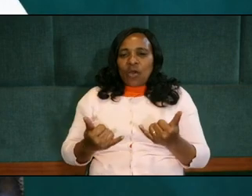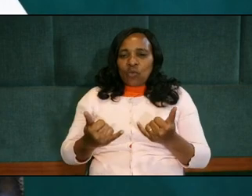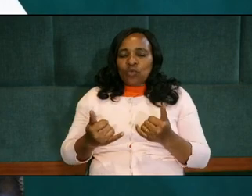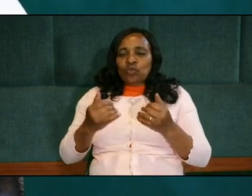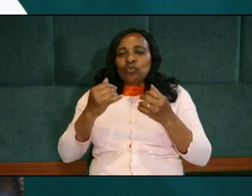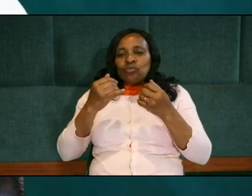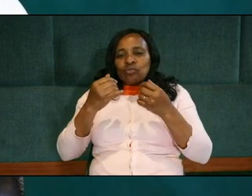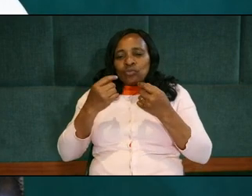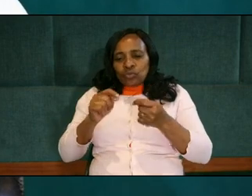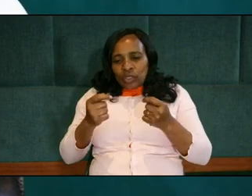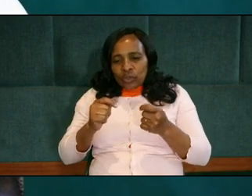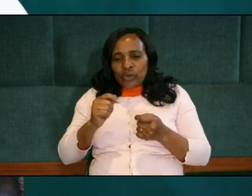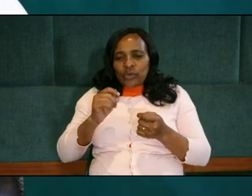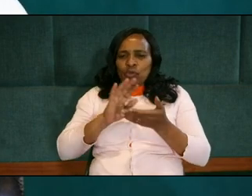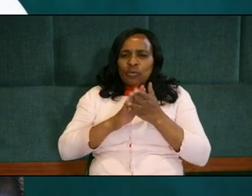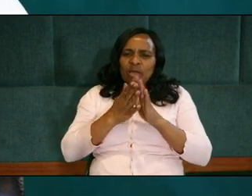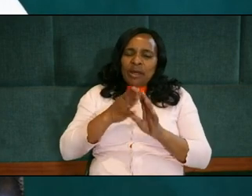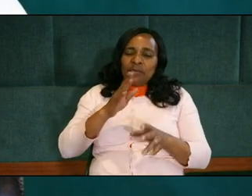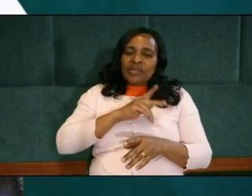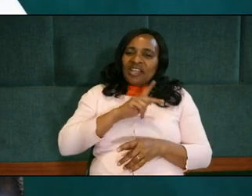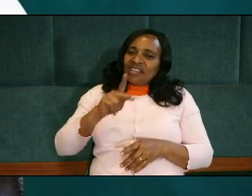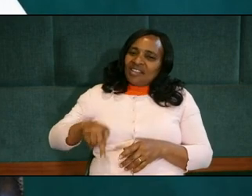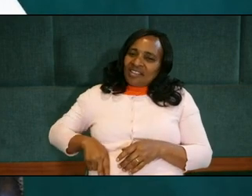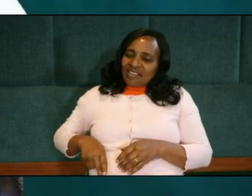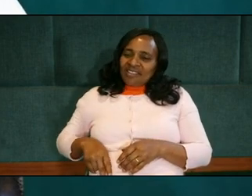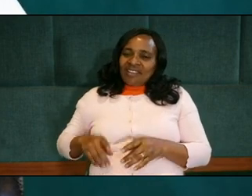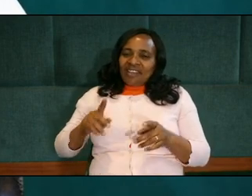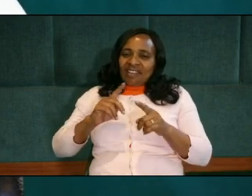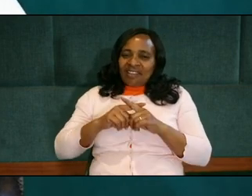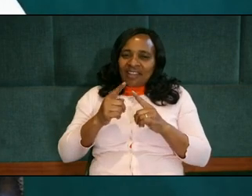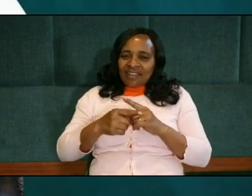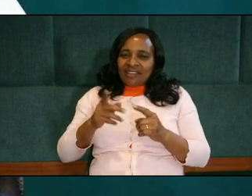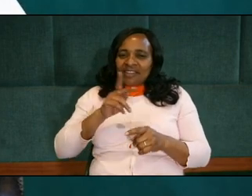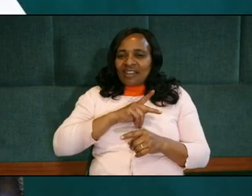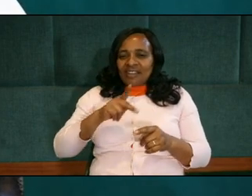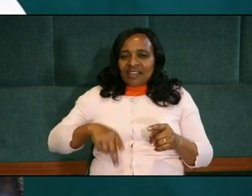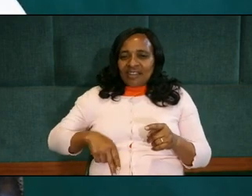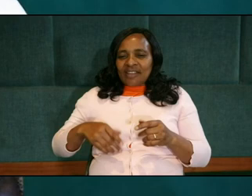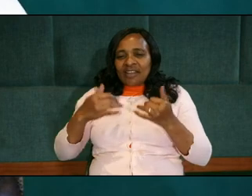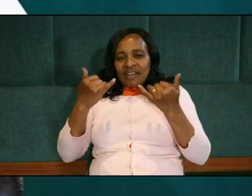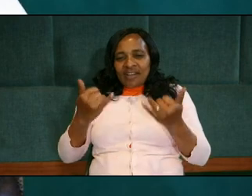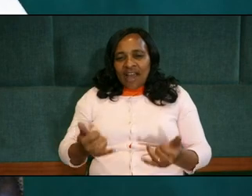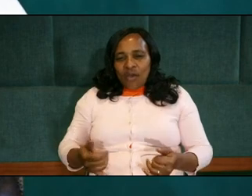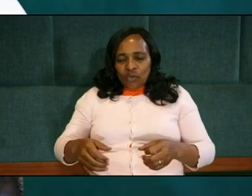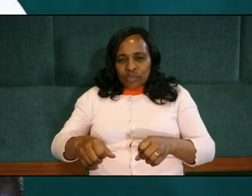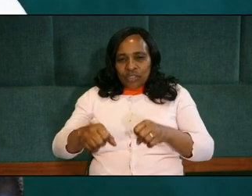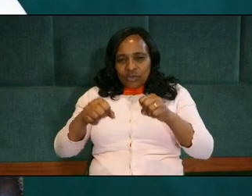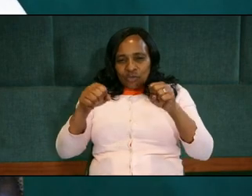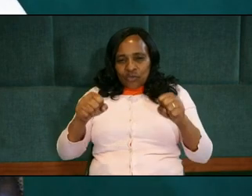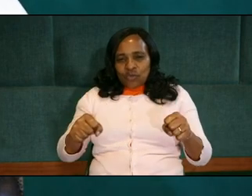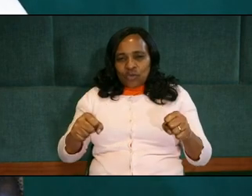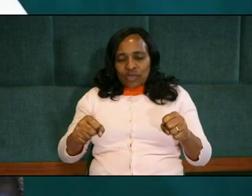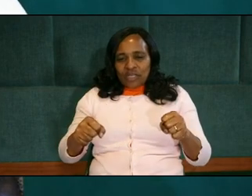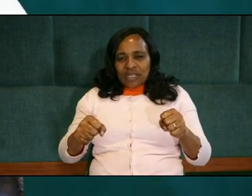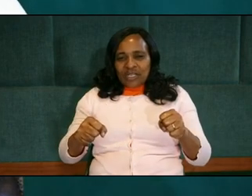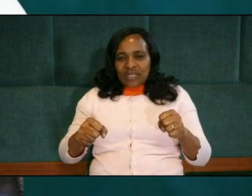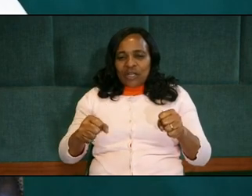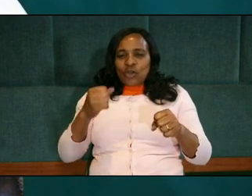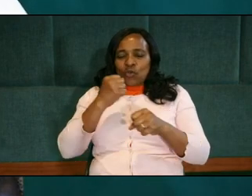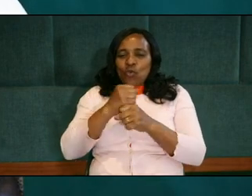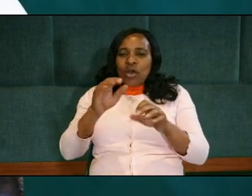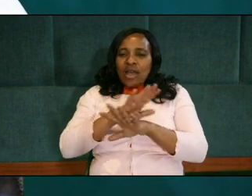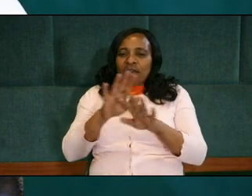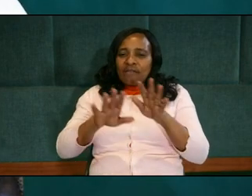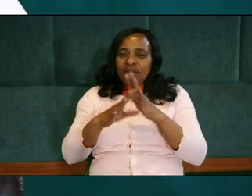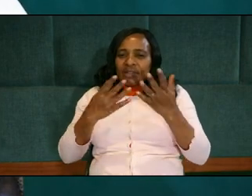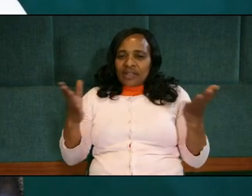king. And the king who is currently on the throne hates him and is trying to do everything to